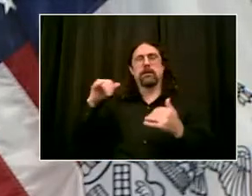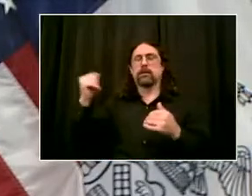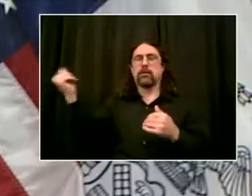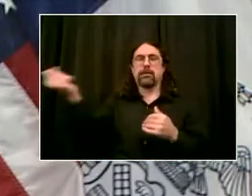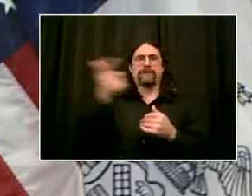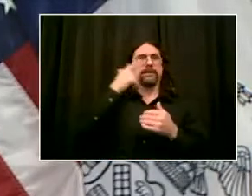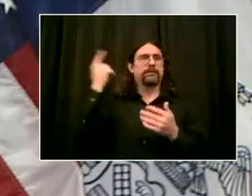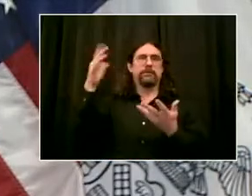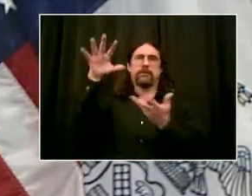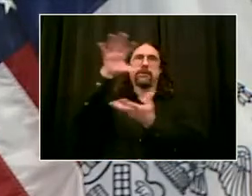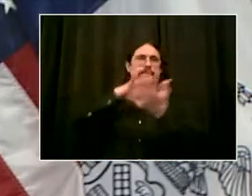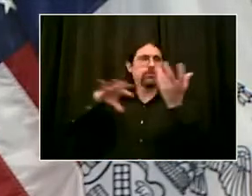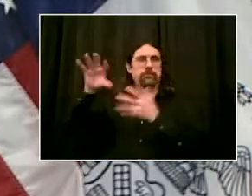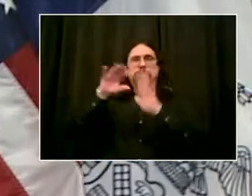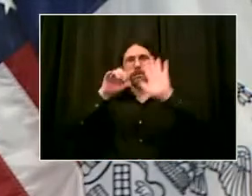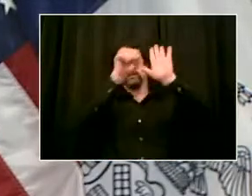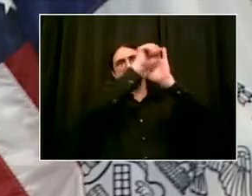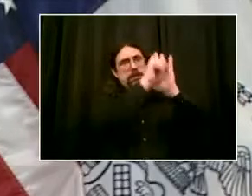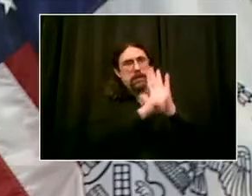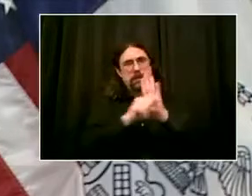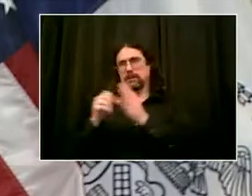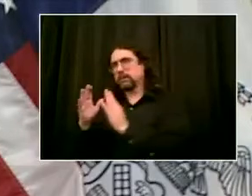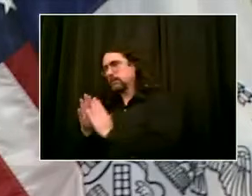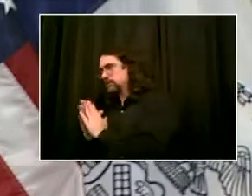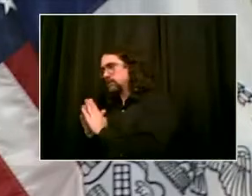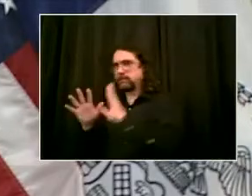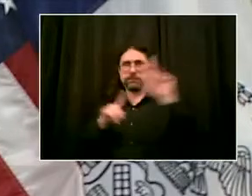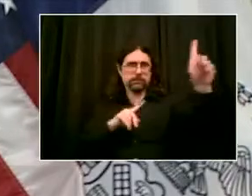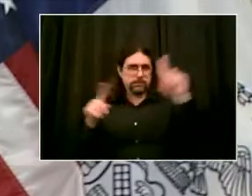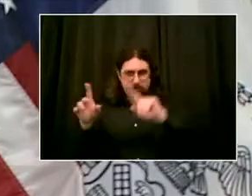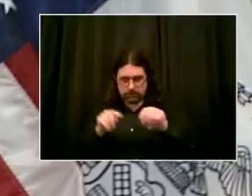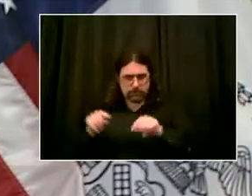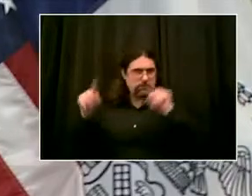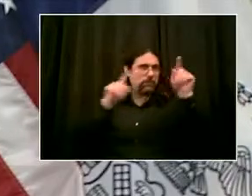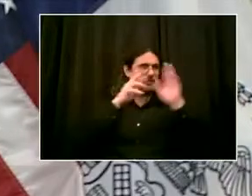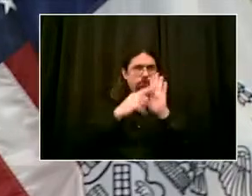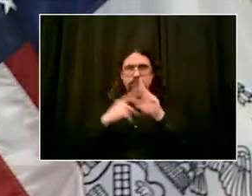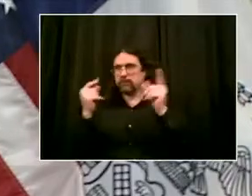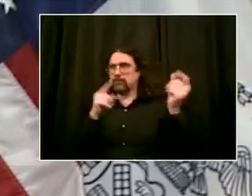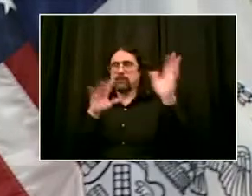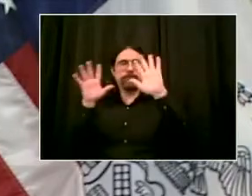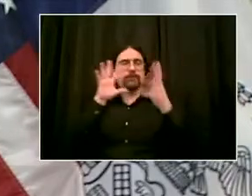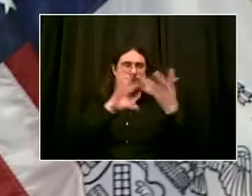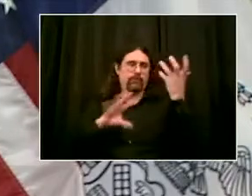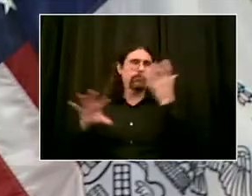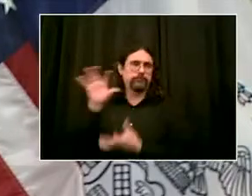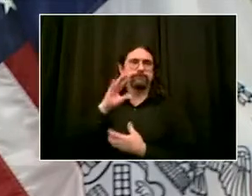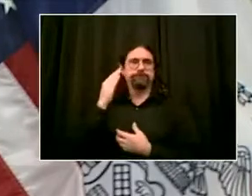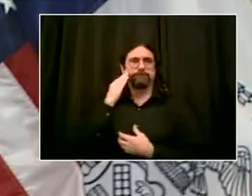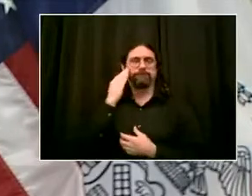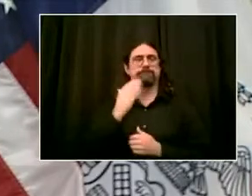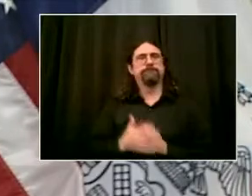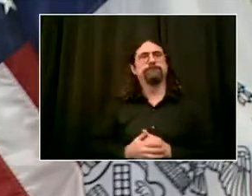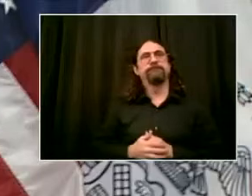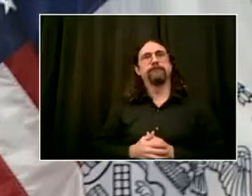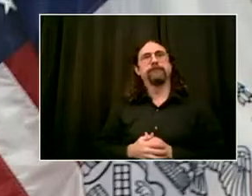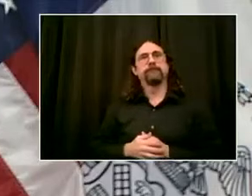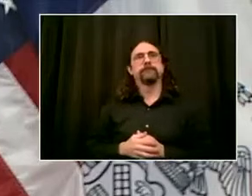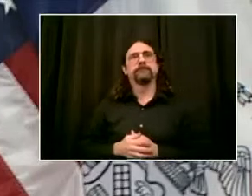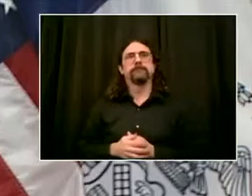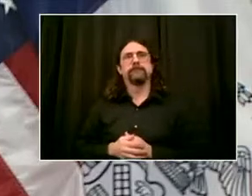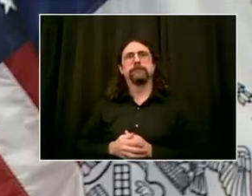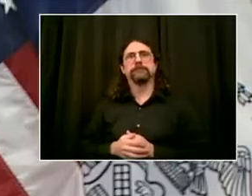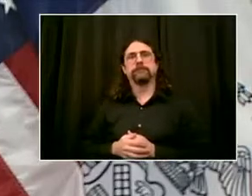things um we recognize and appreciate the state's role the state has set out its Vision around